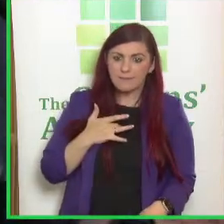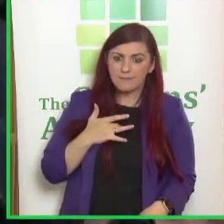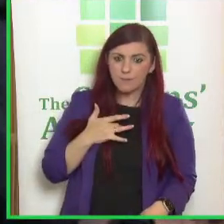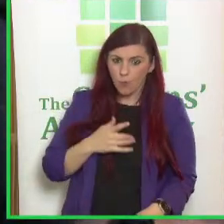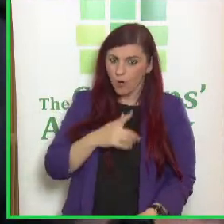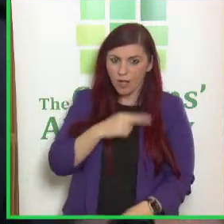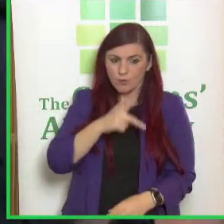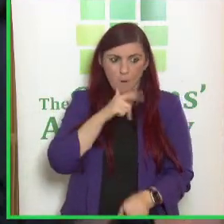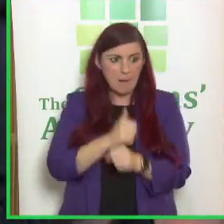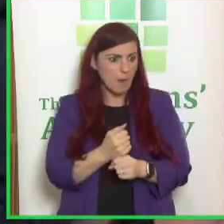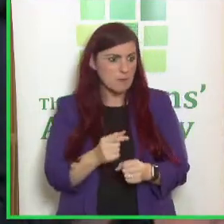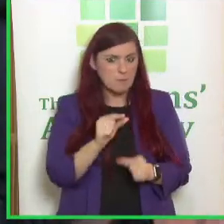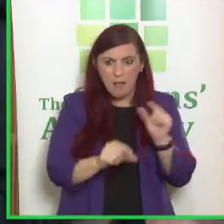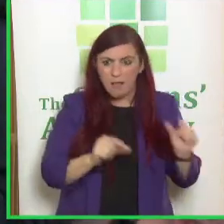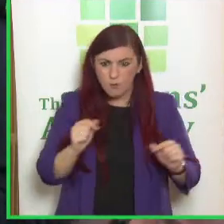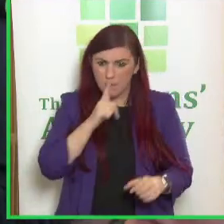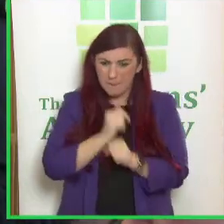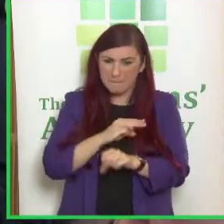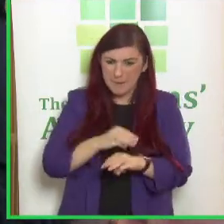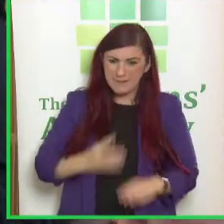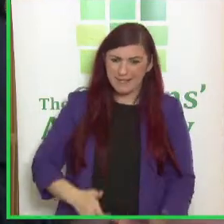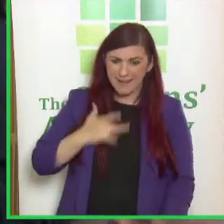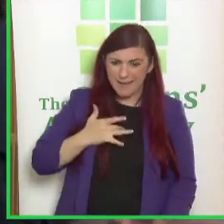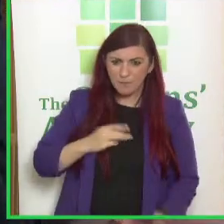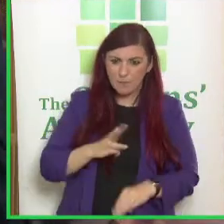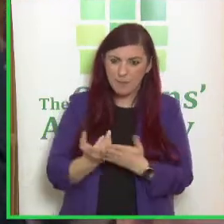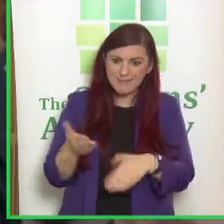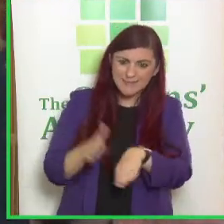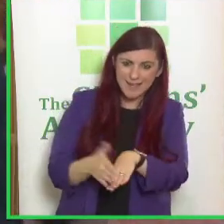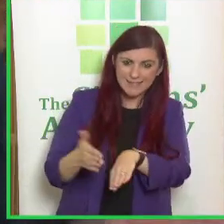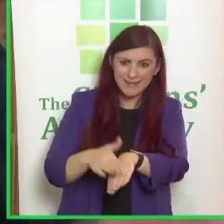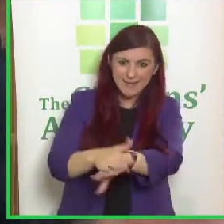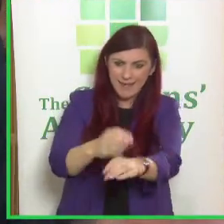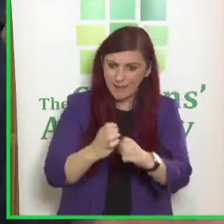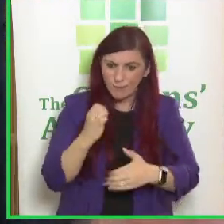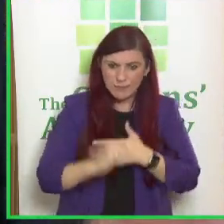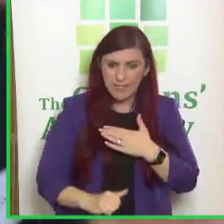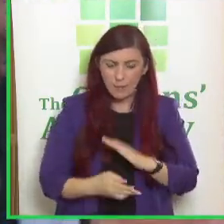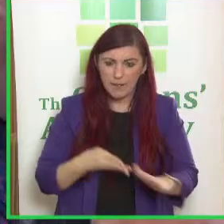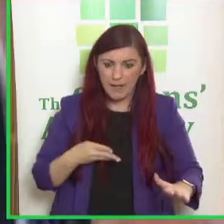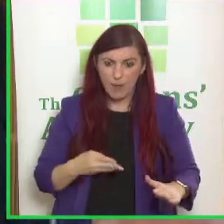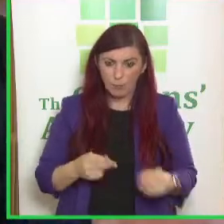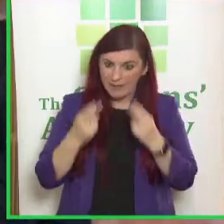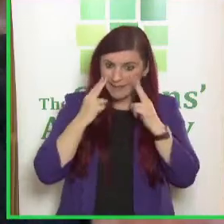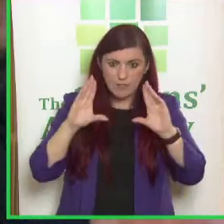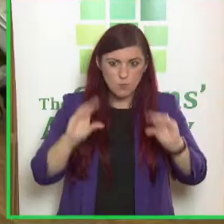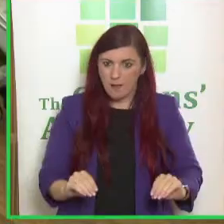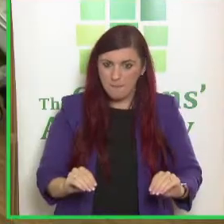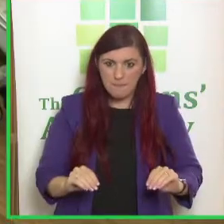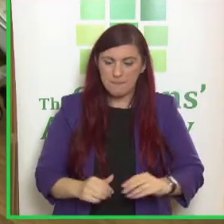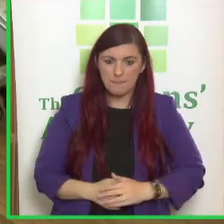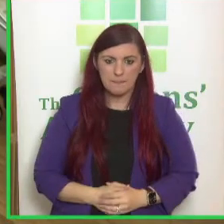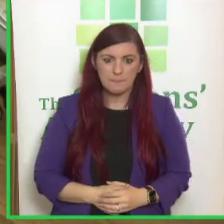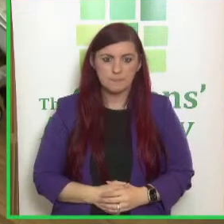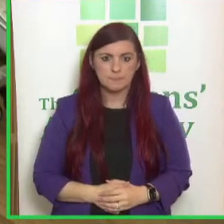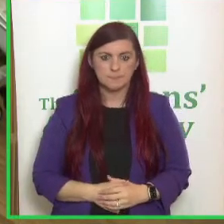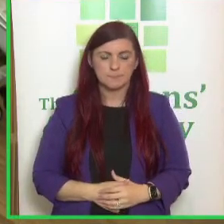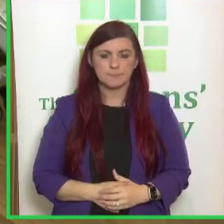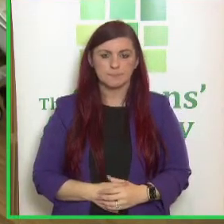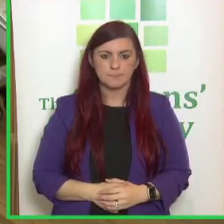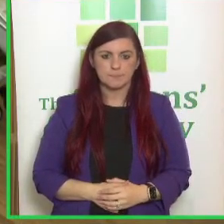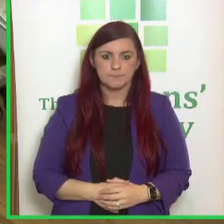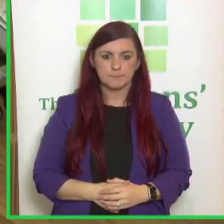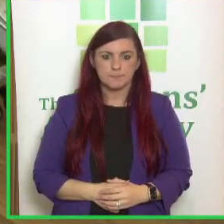are dying every day of the week. And we need to get it sorted. Thank you. Thank you. Minister?